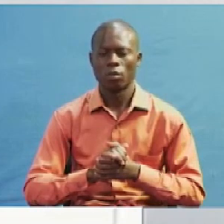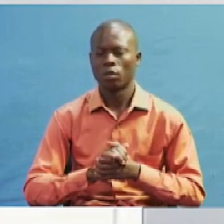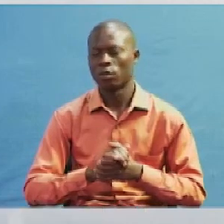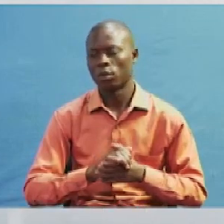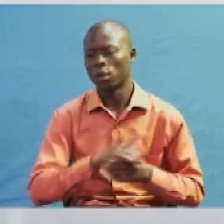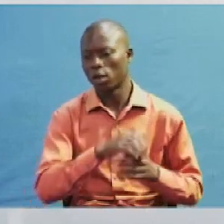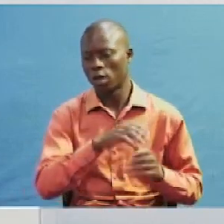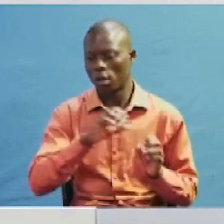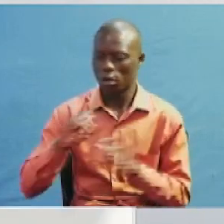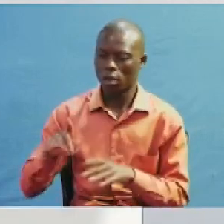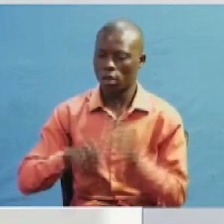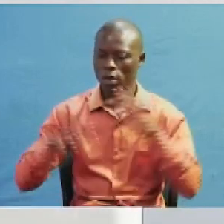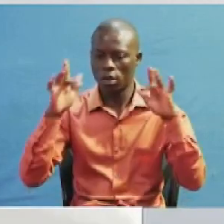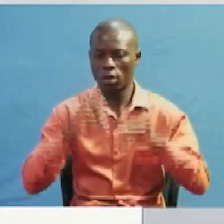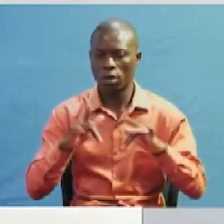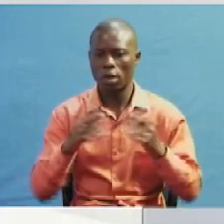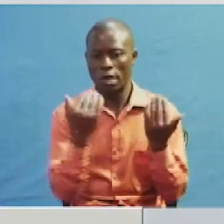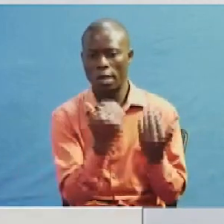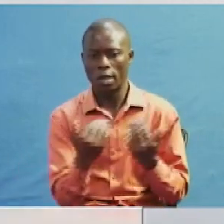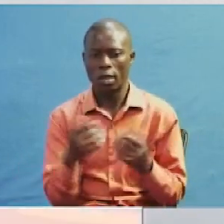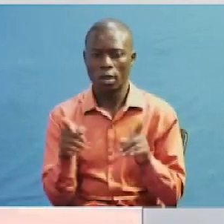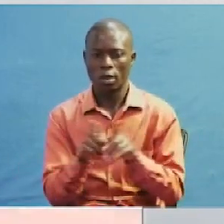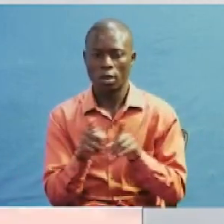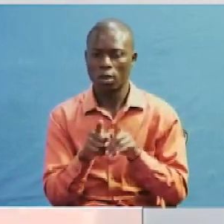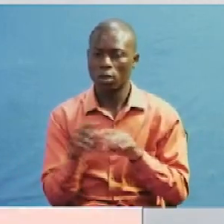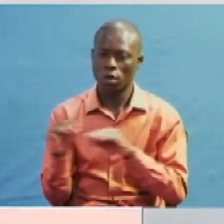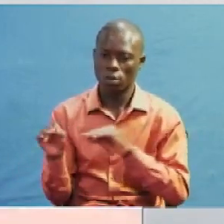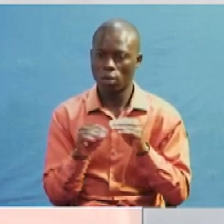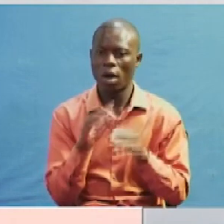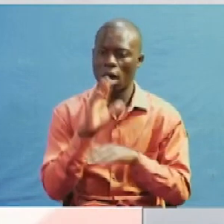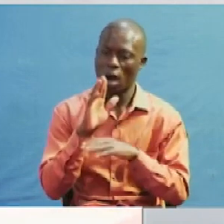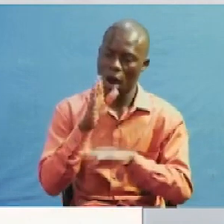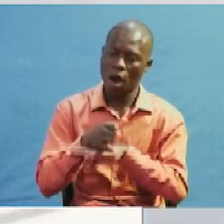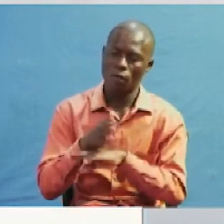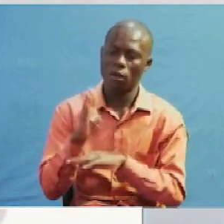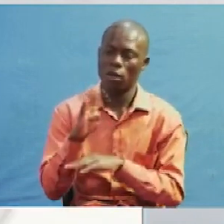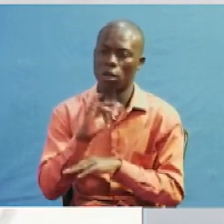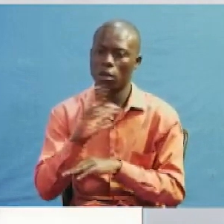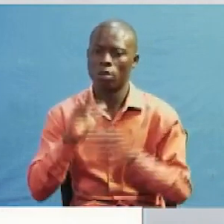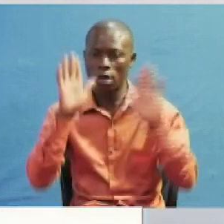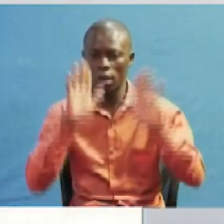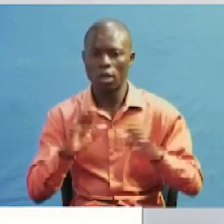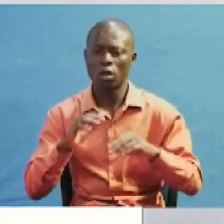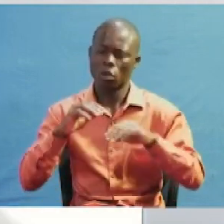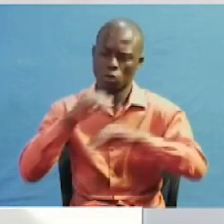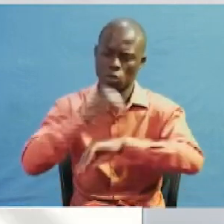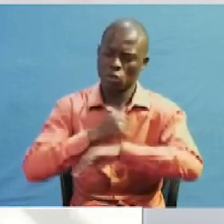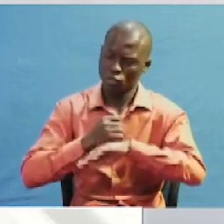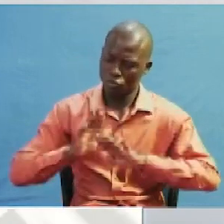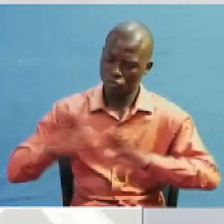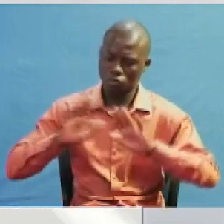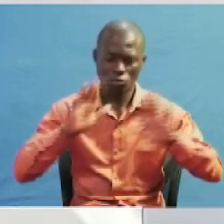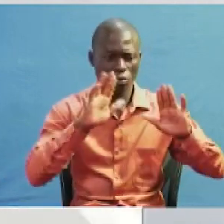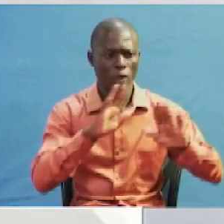And in an urgent move to safeguard students amid escalating national finance bill protest, schools have begun to release students for